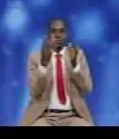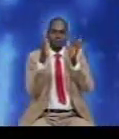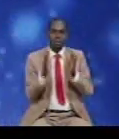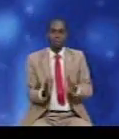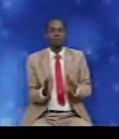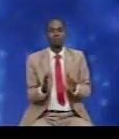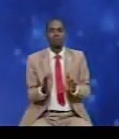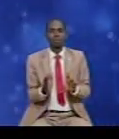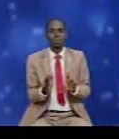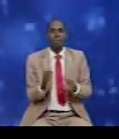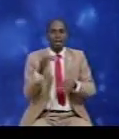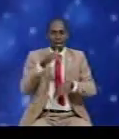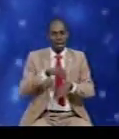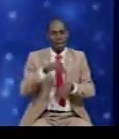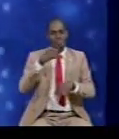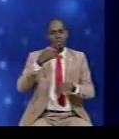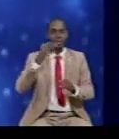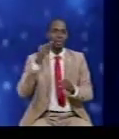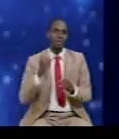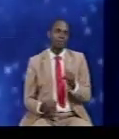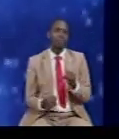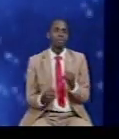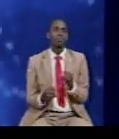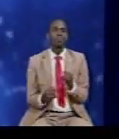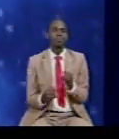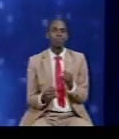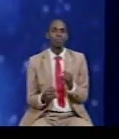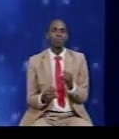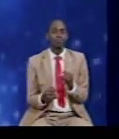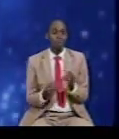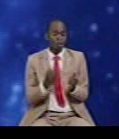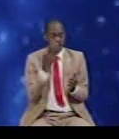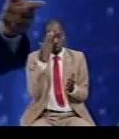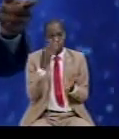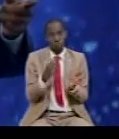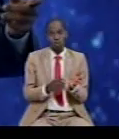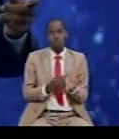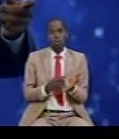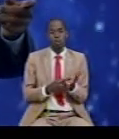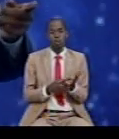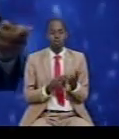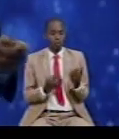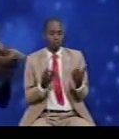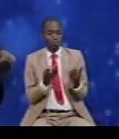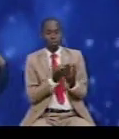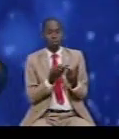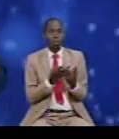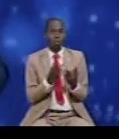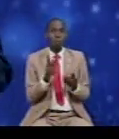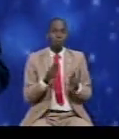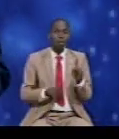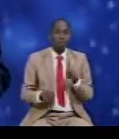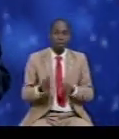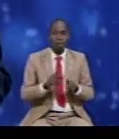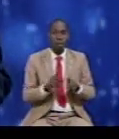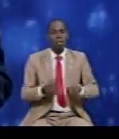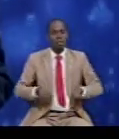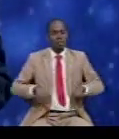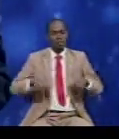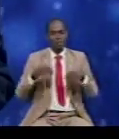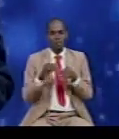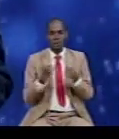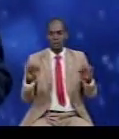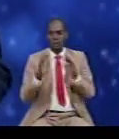transgressors at the end. And sometimes those two people, they live in the same